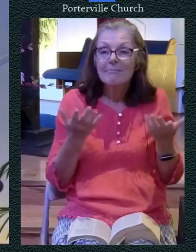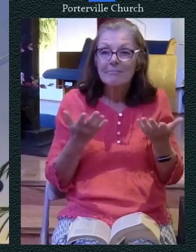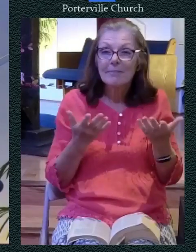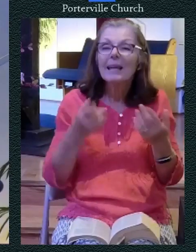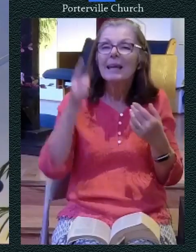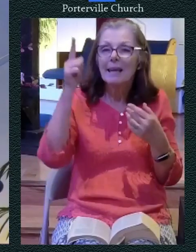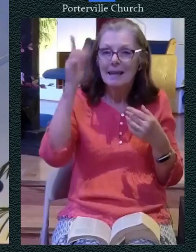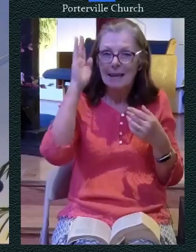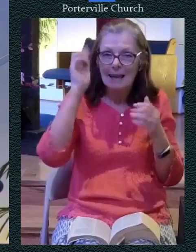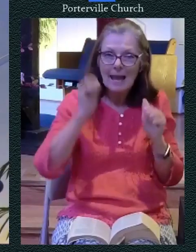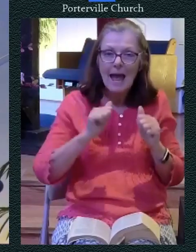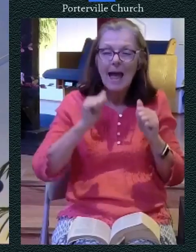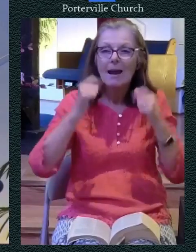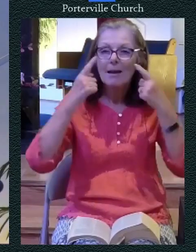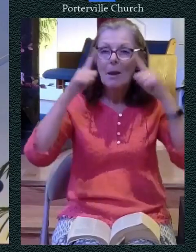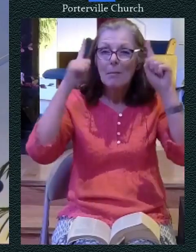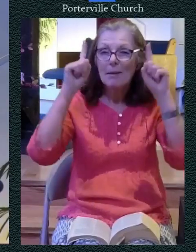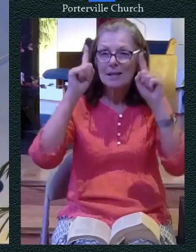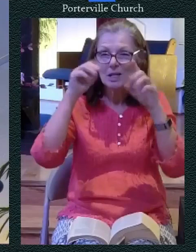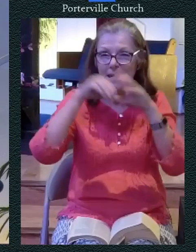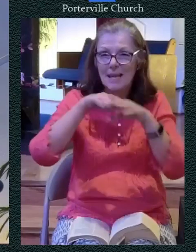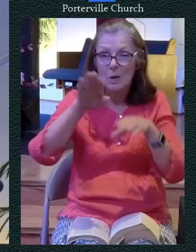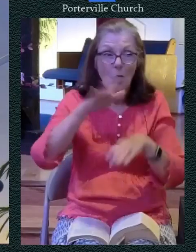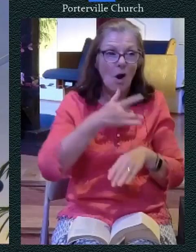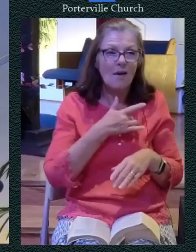in you. Let's pray.